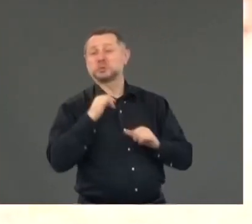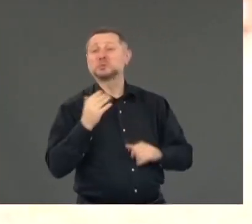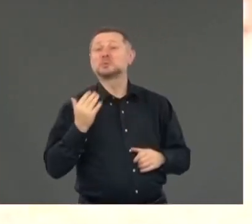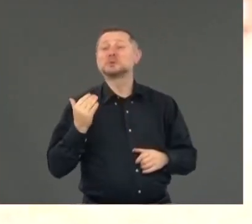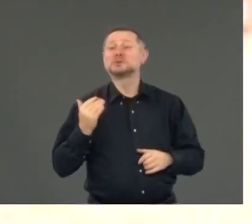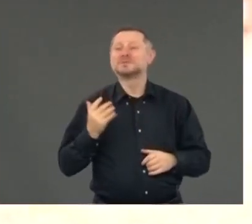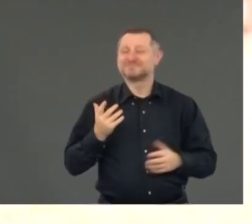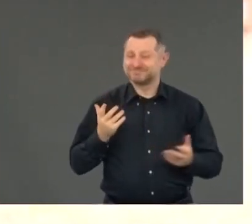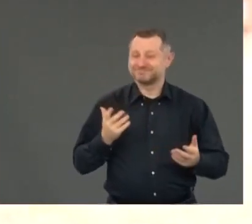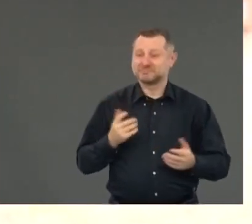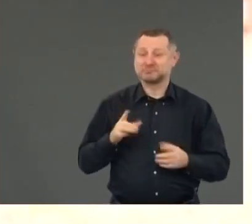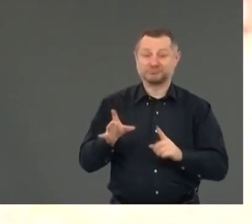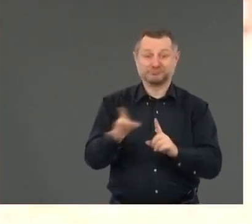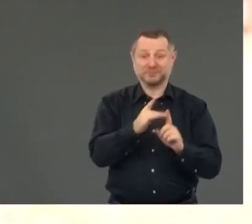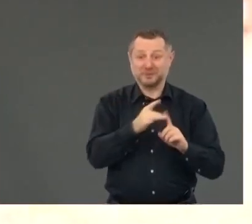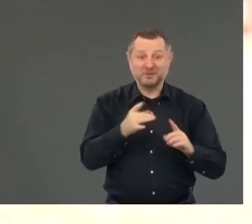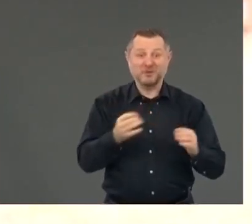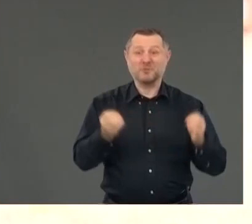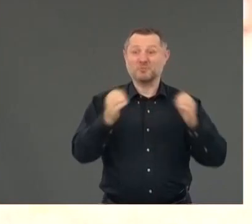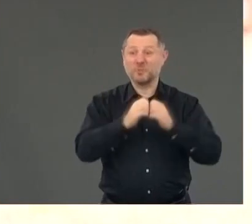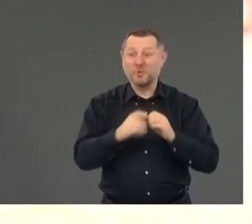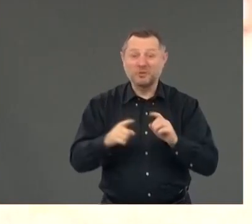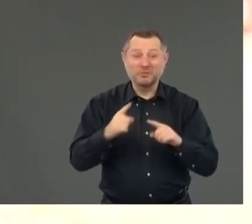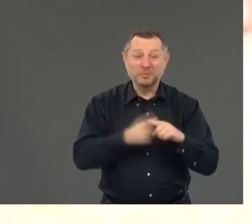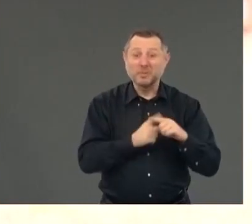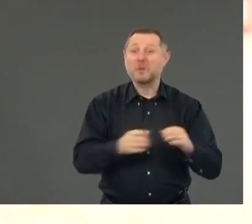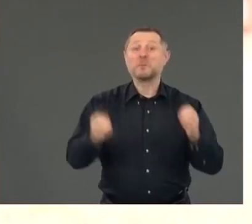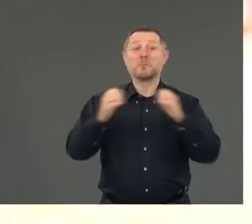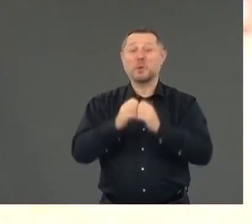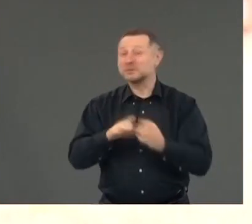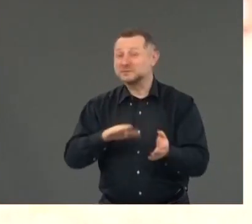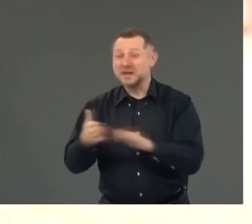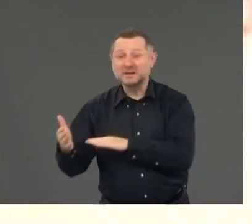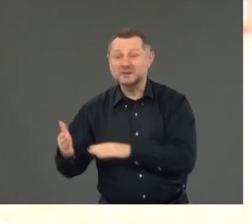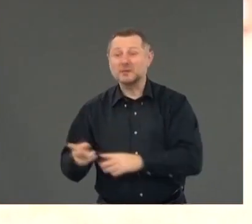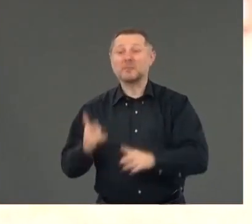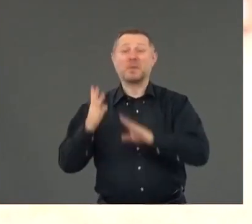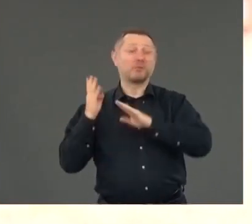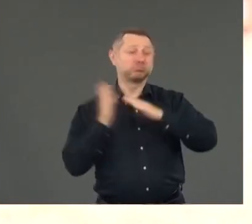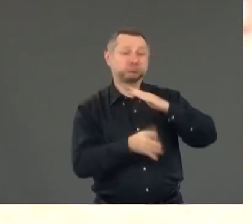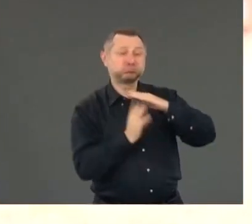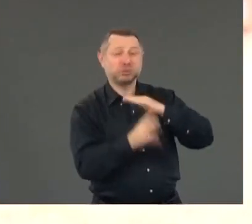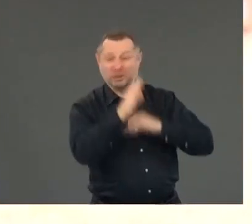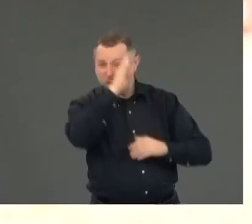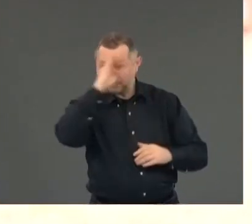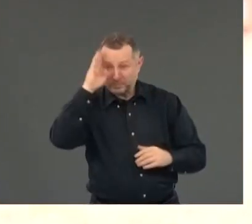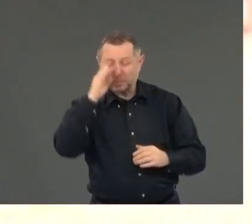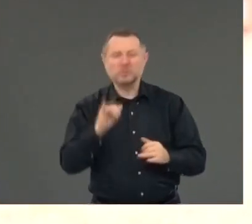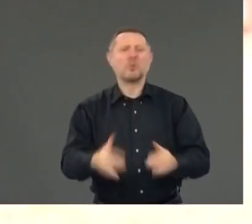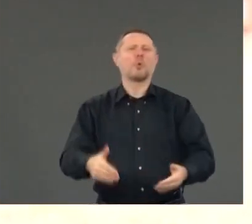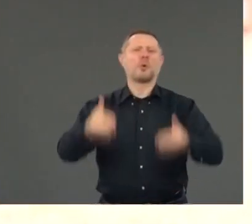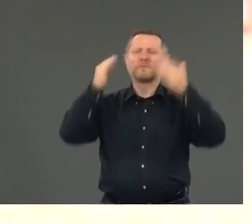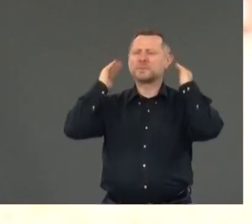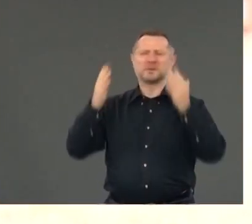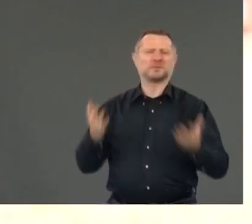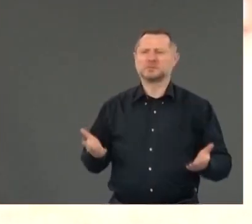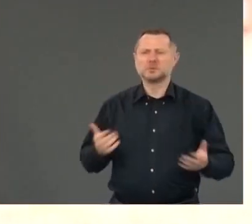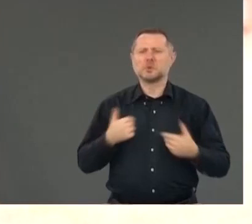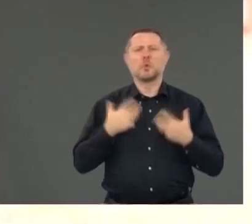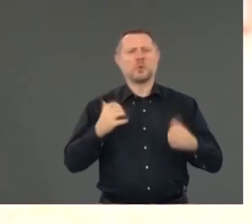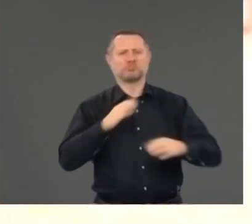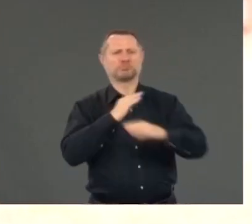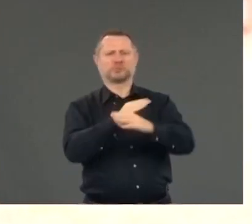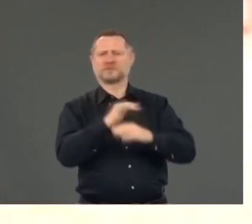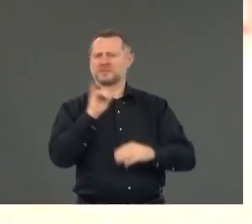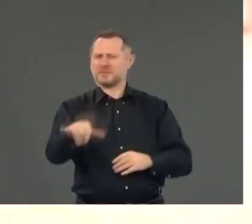of deaths goes up, you overwhelm the hospitals again. That's what we're protecting against.